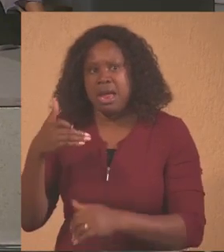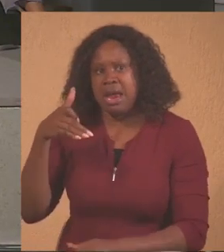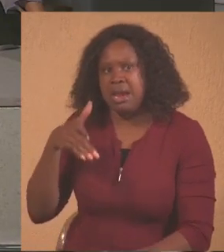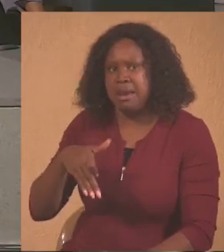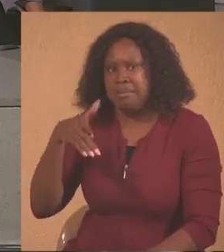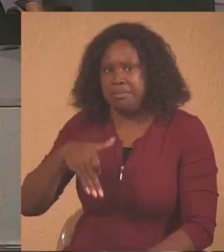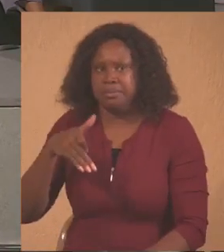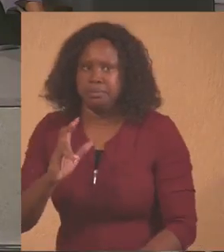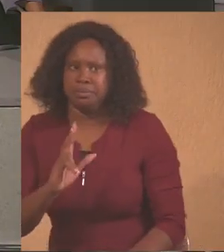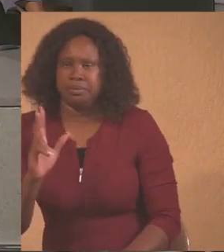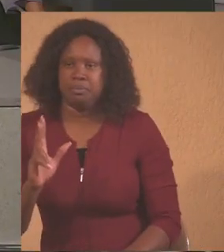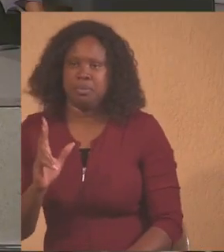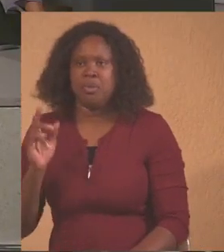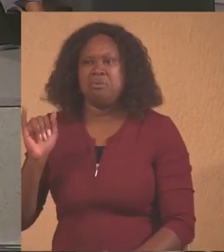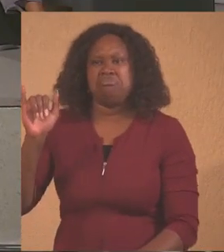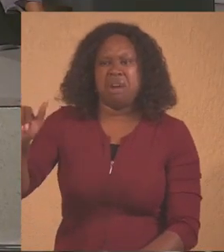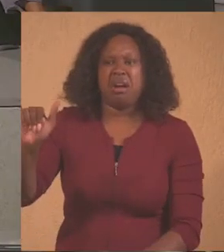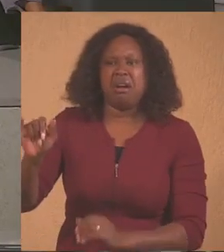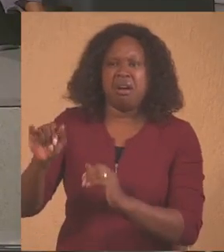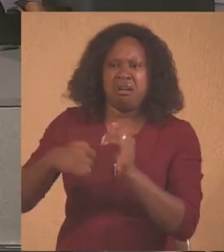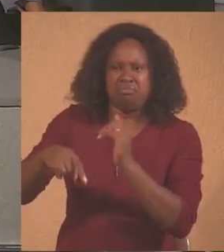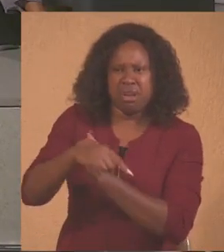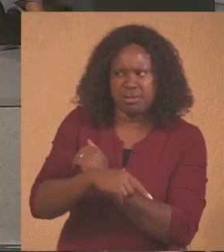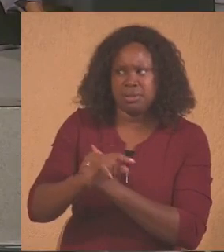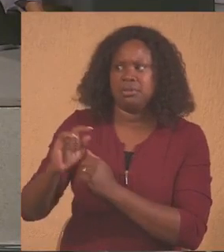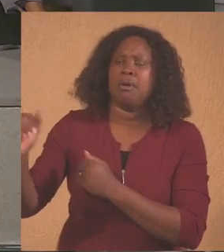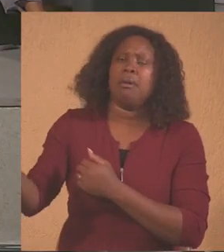case Namibian, returning home. We will